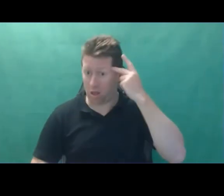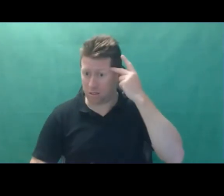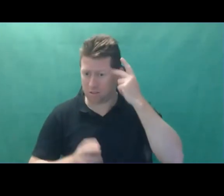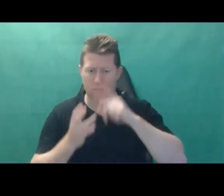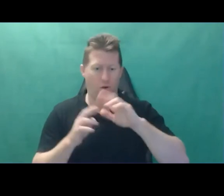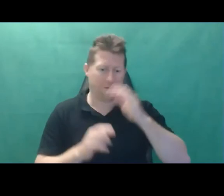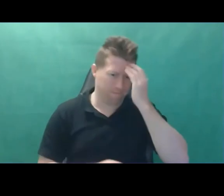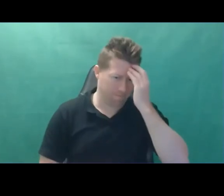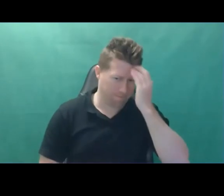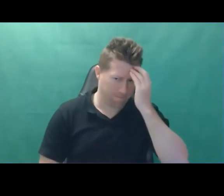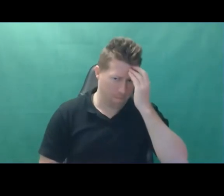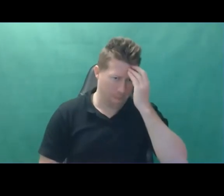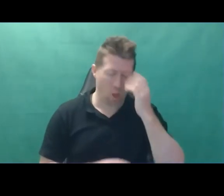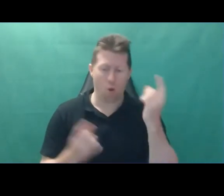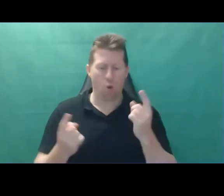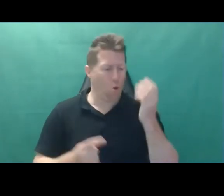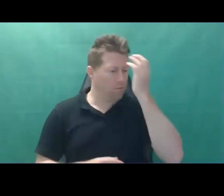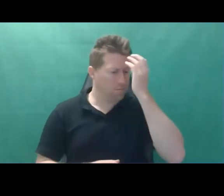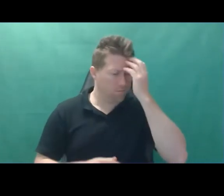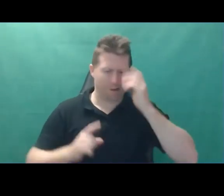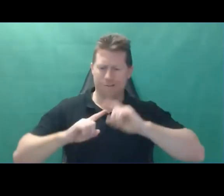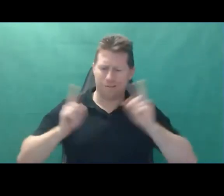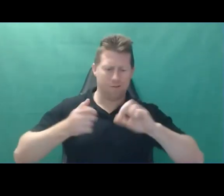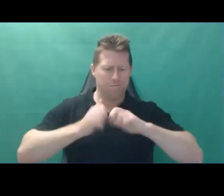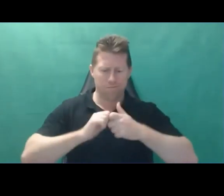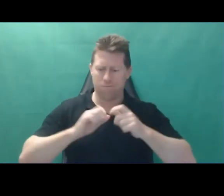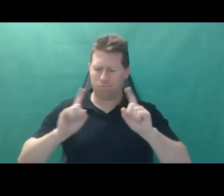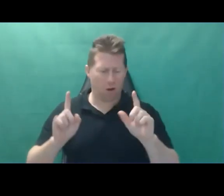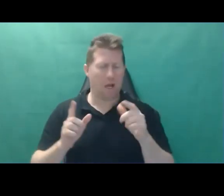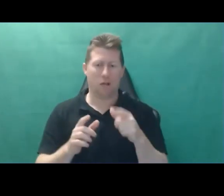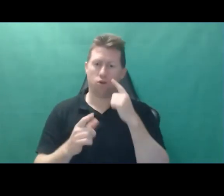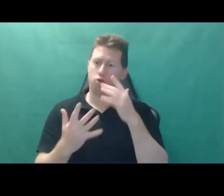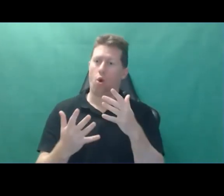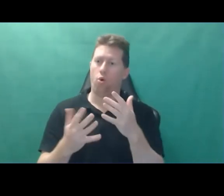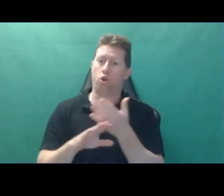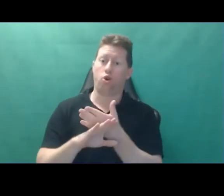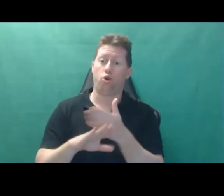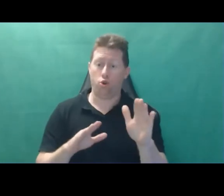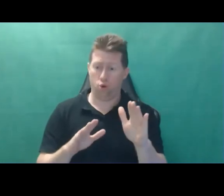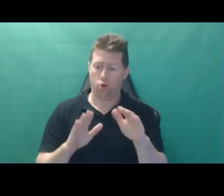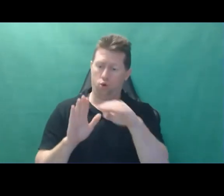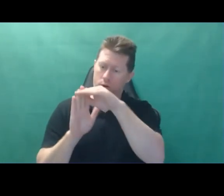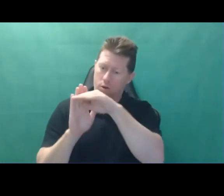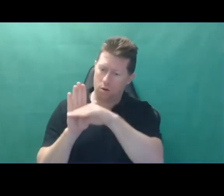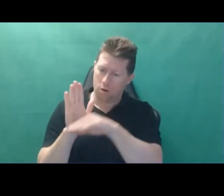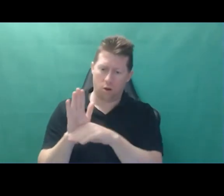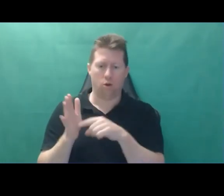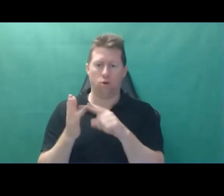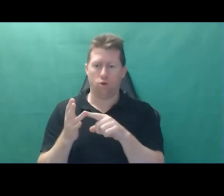The neurologically different represent represent a new addition to the familiar political character categories